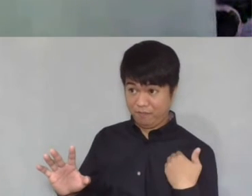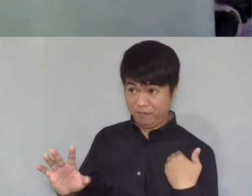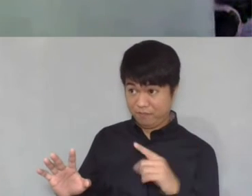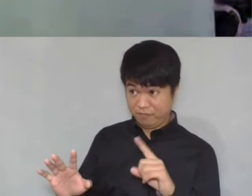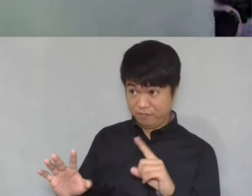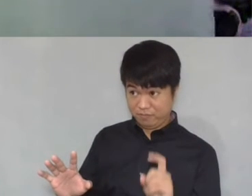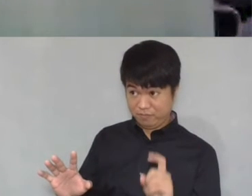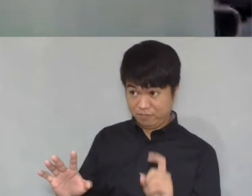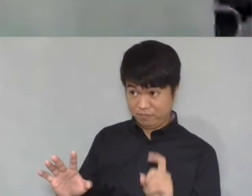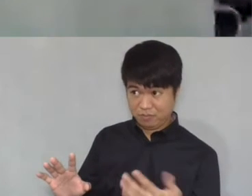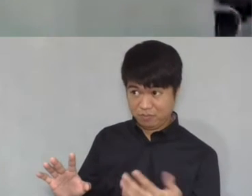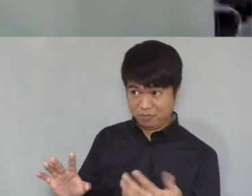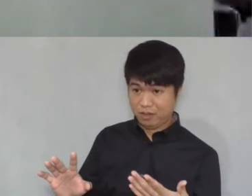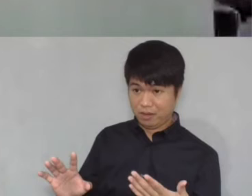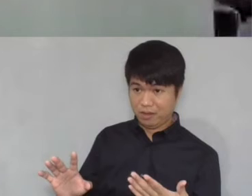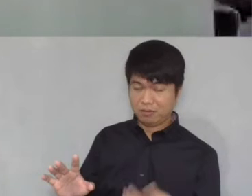Lumabas na ba? Hindi pa.